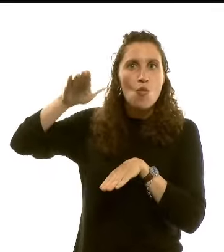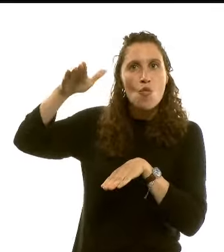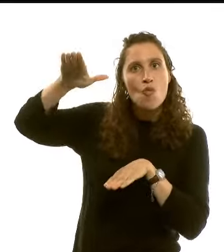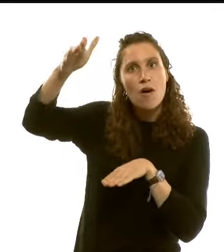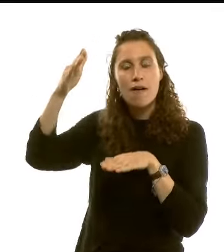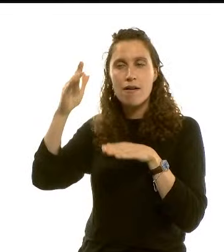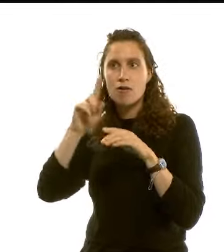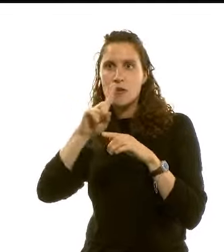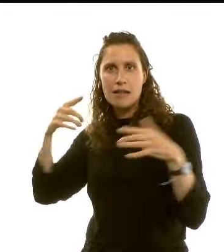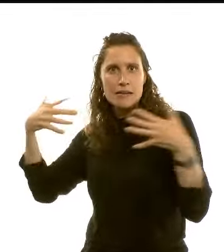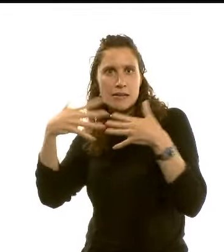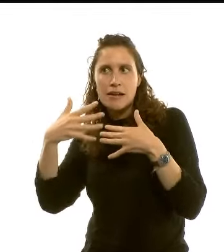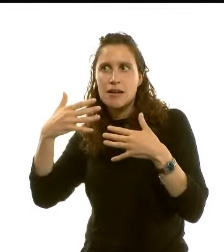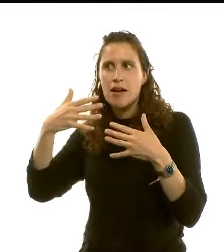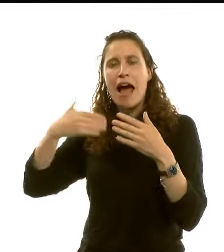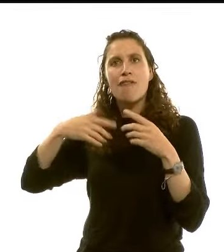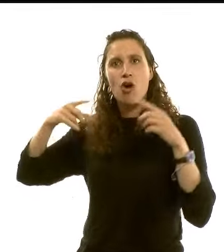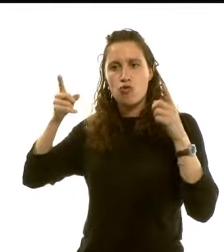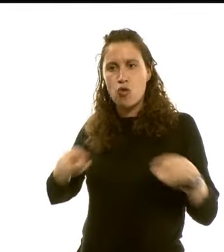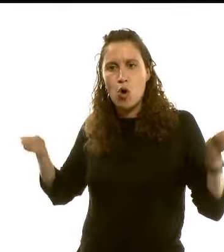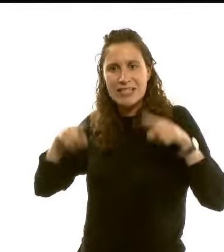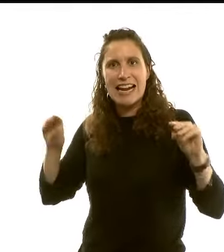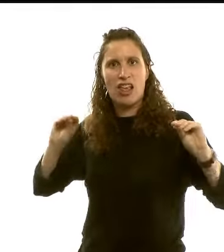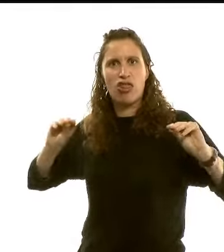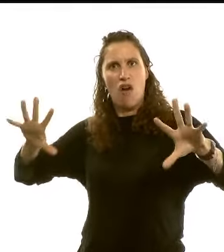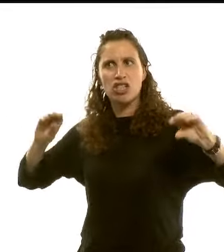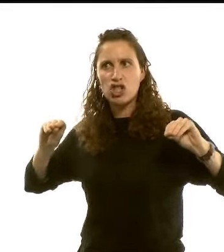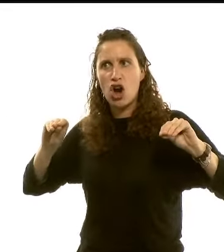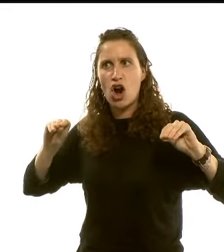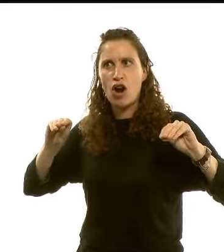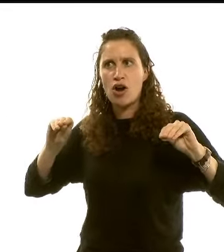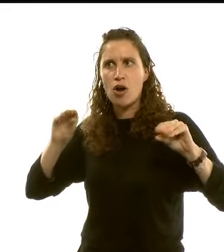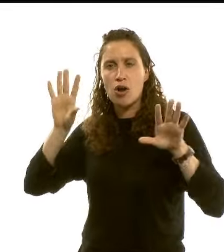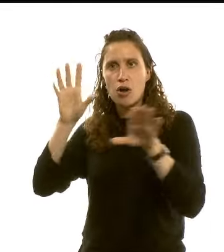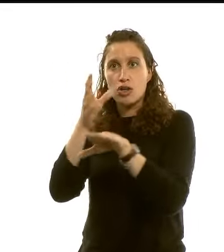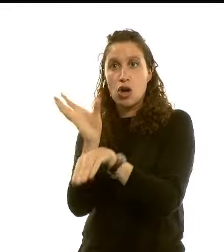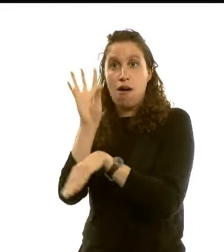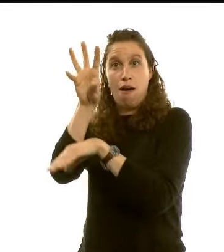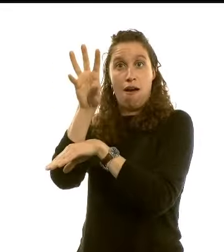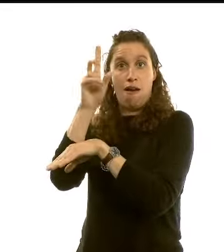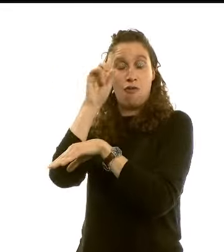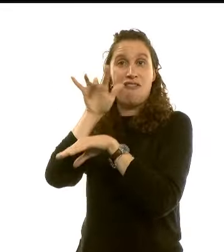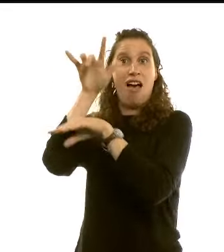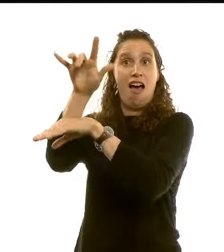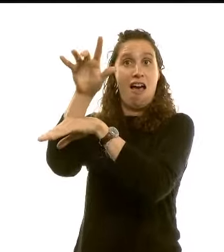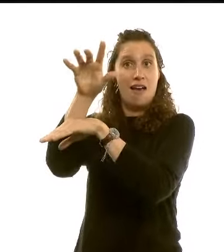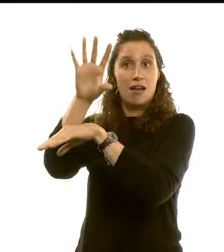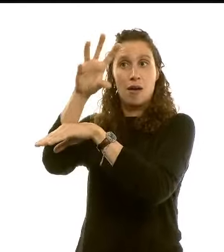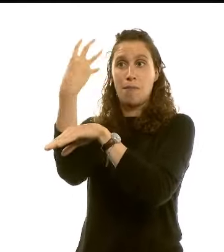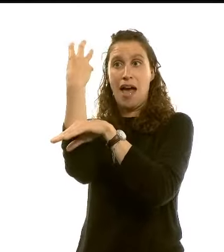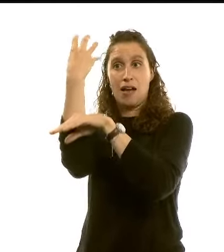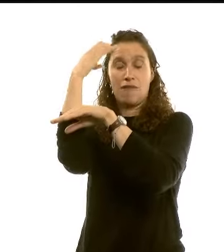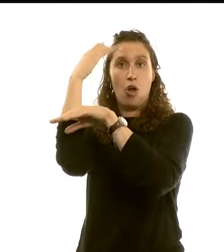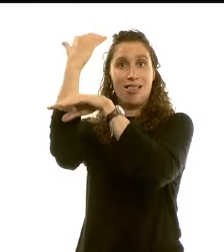this rotating thruster at the back. Rotate forward for fly mode, down for landing mode.